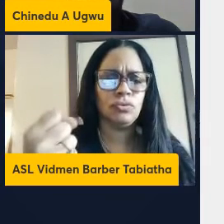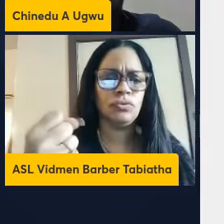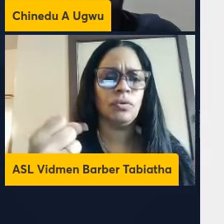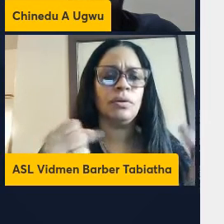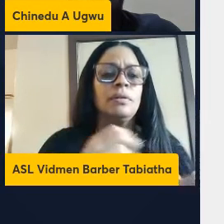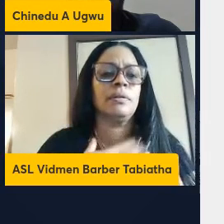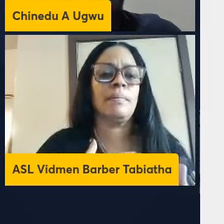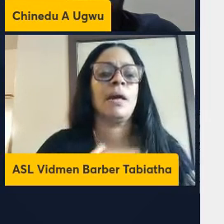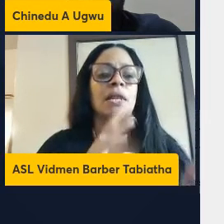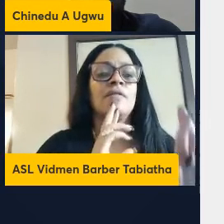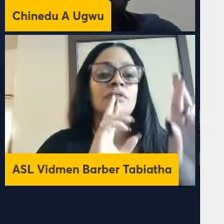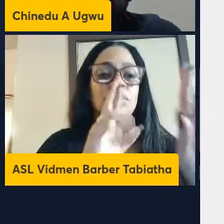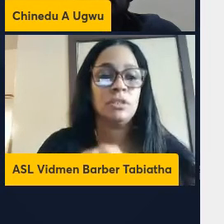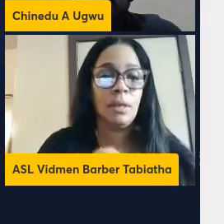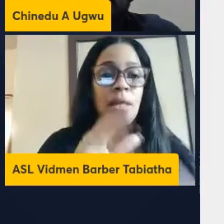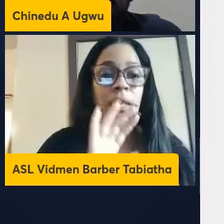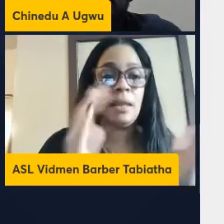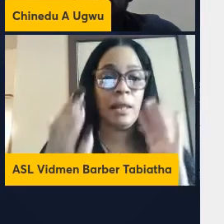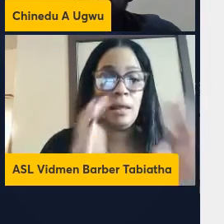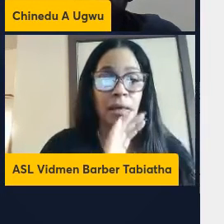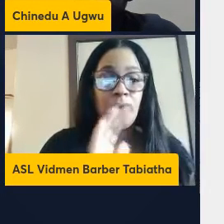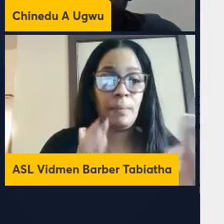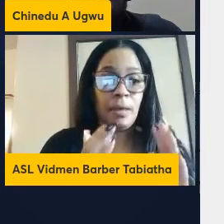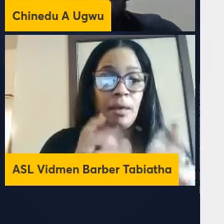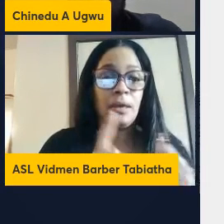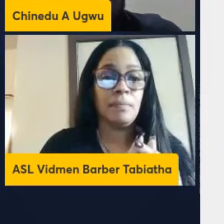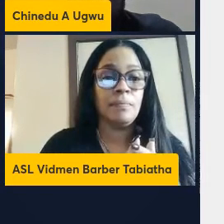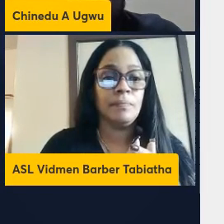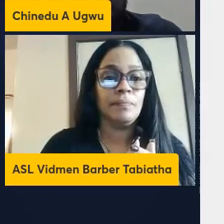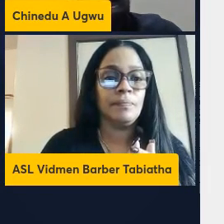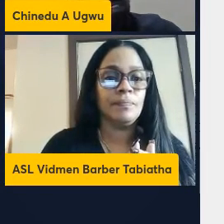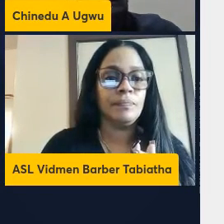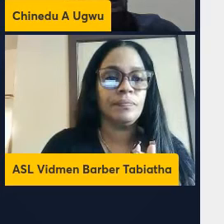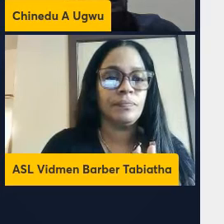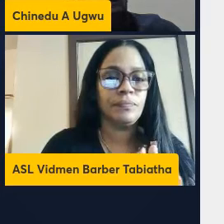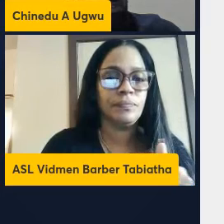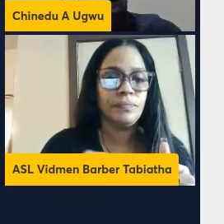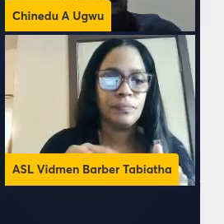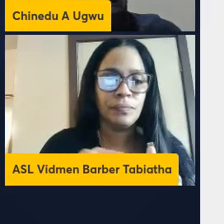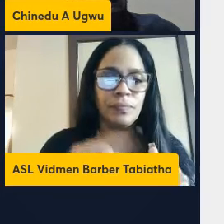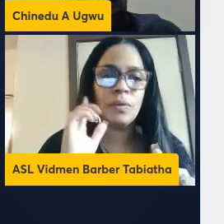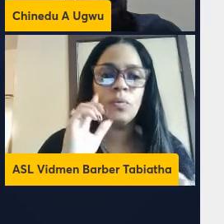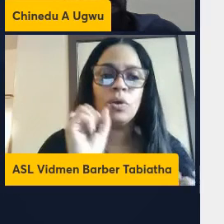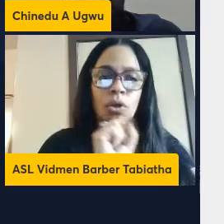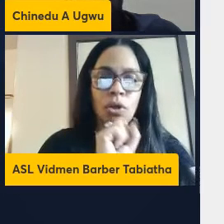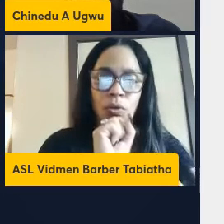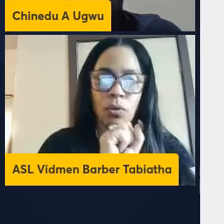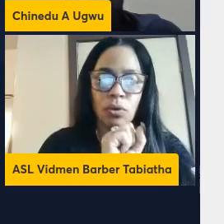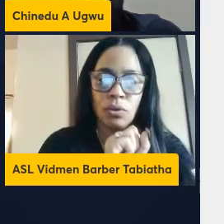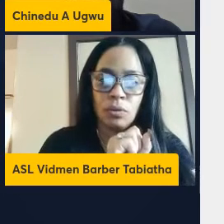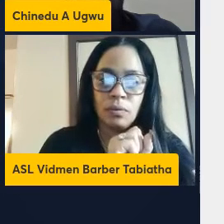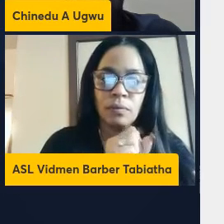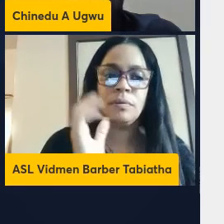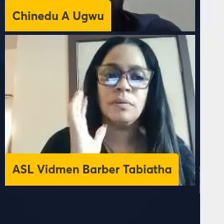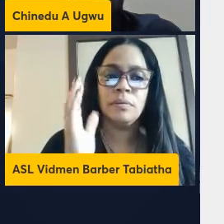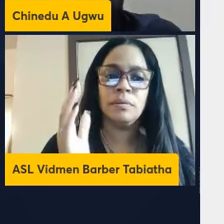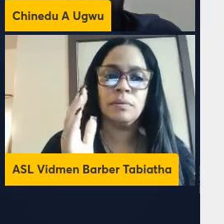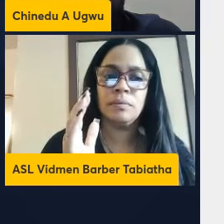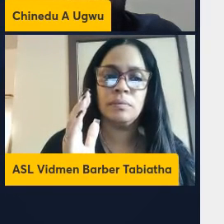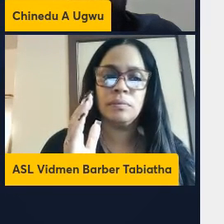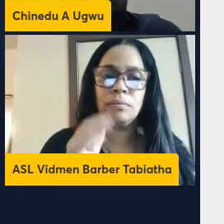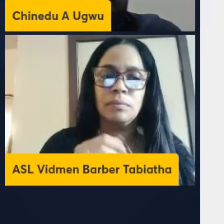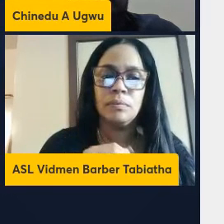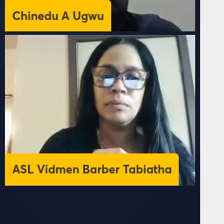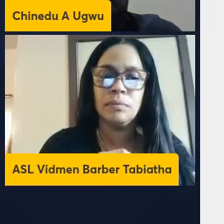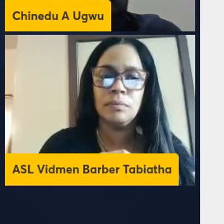response compared to those that were in the first or second wave. This is interesting because this third wave was dominated, but this is when we had the Delta variant